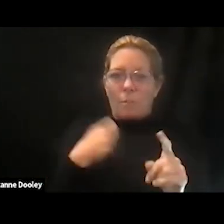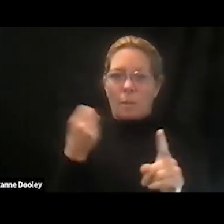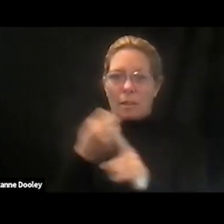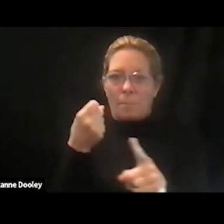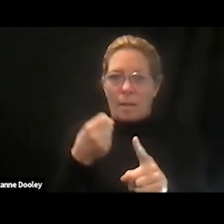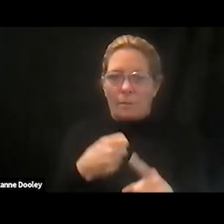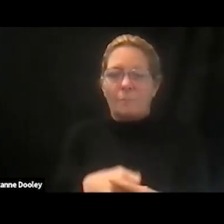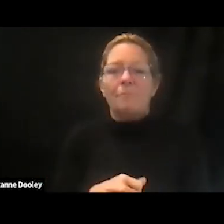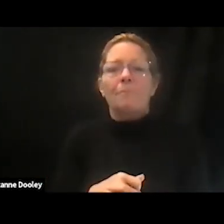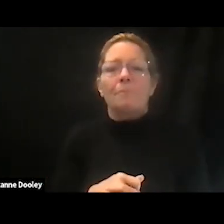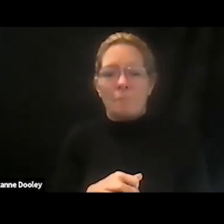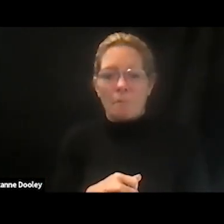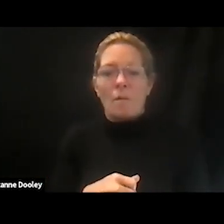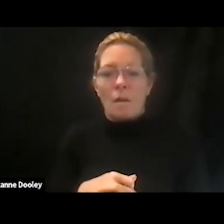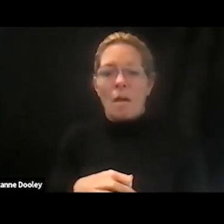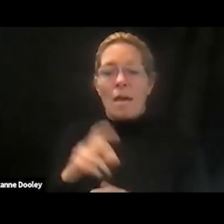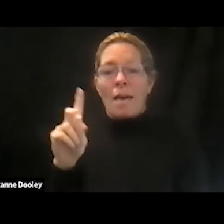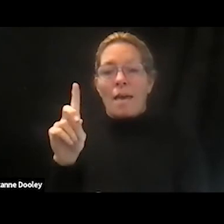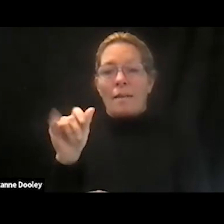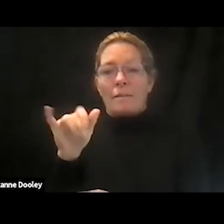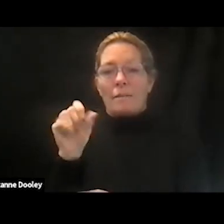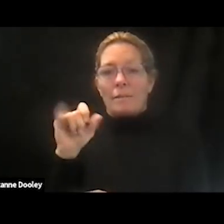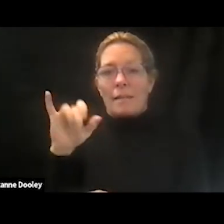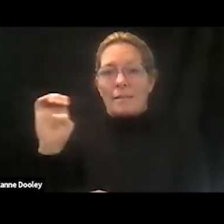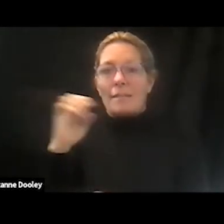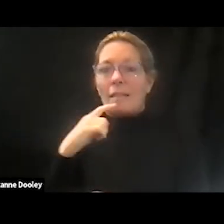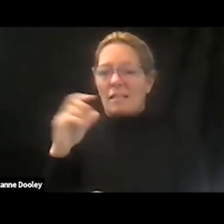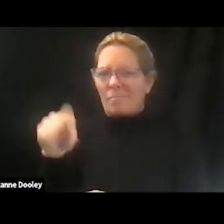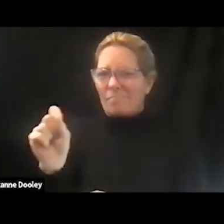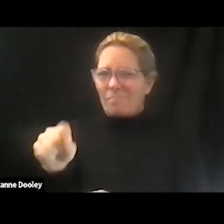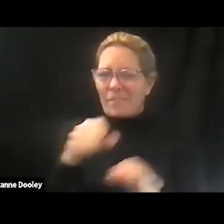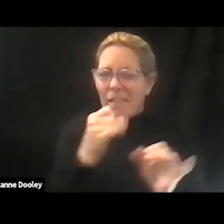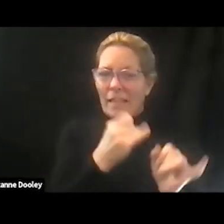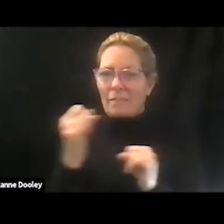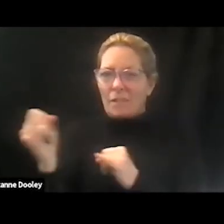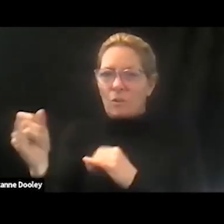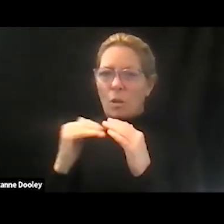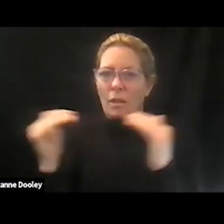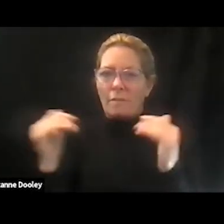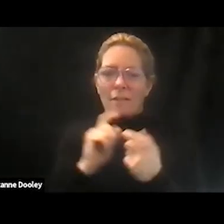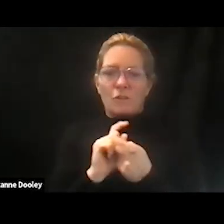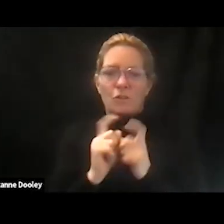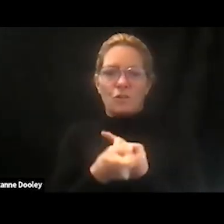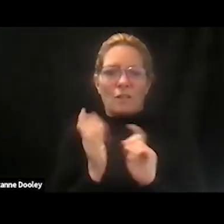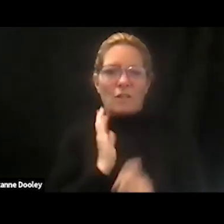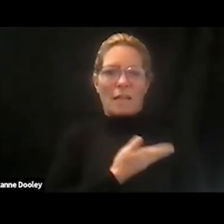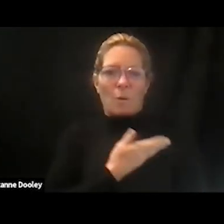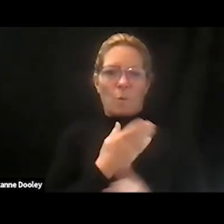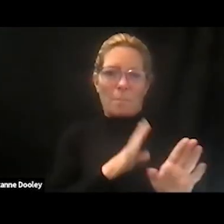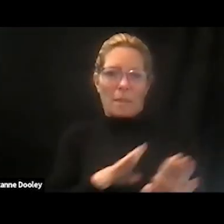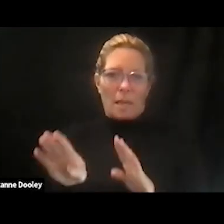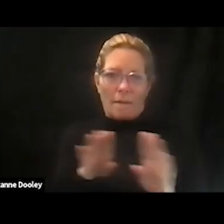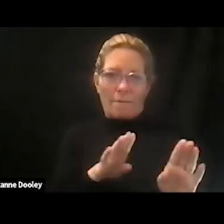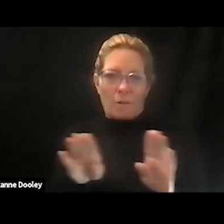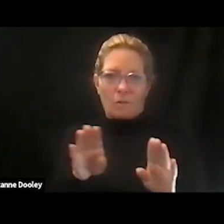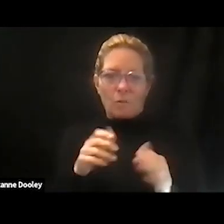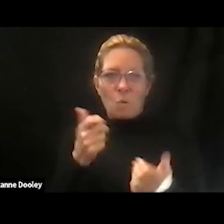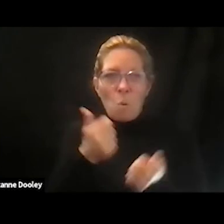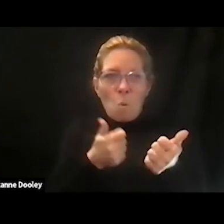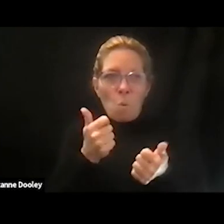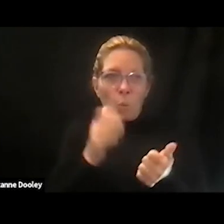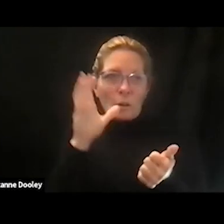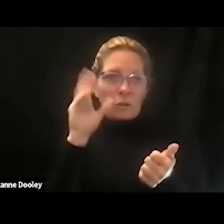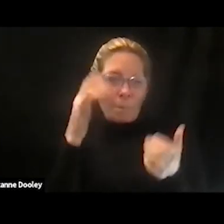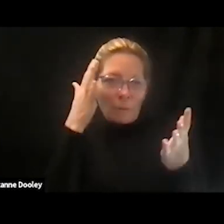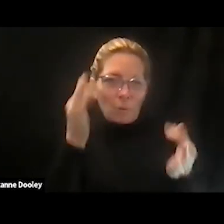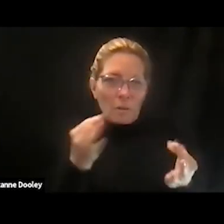Just to add to that, I think at the individual level, it's really changing our behavior and what companies that we're buying